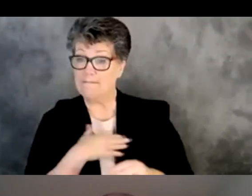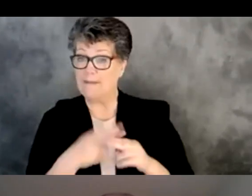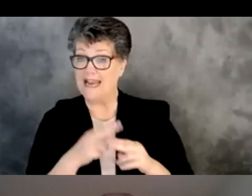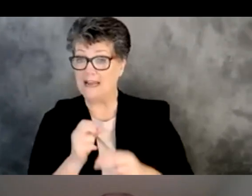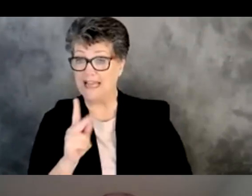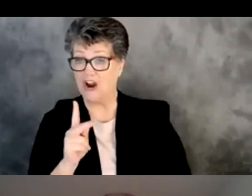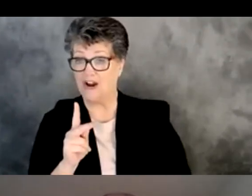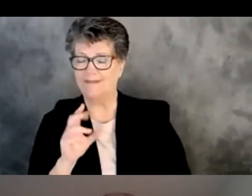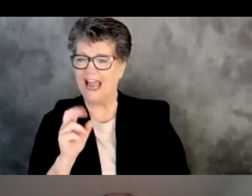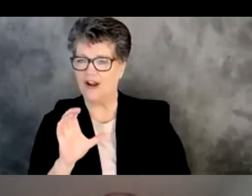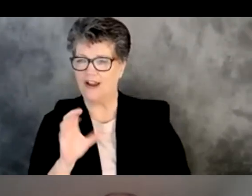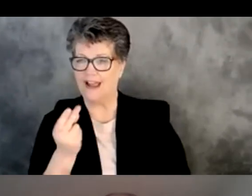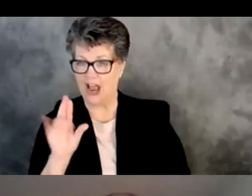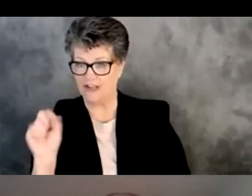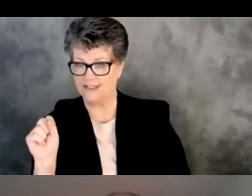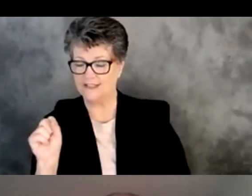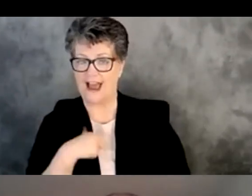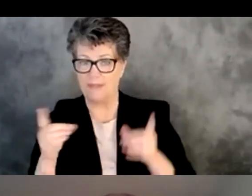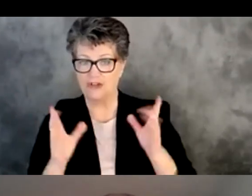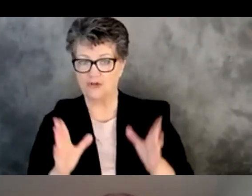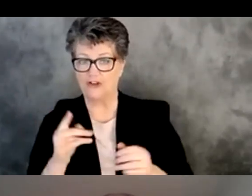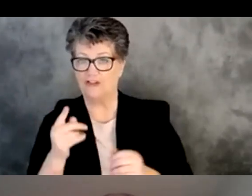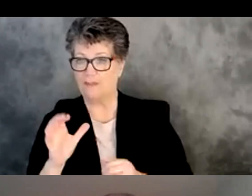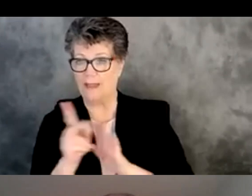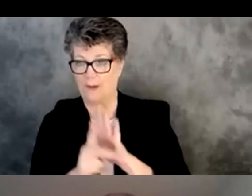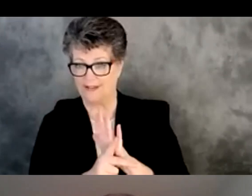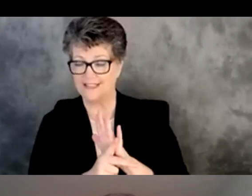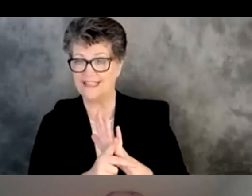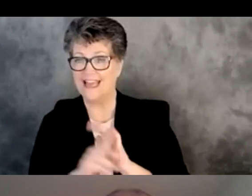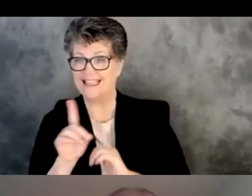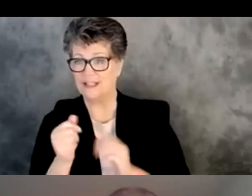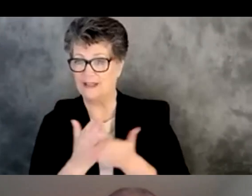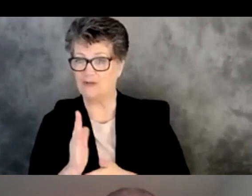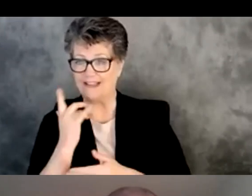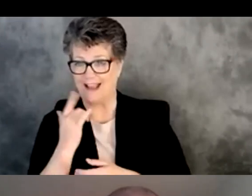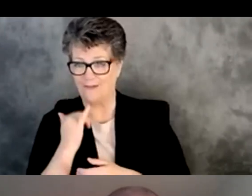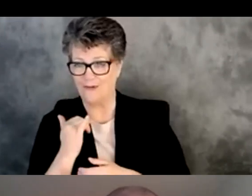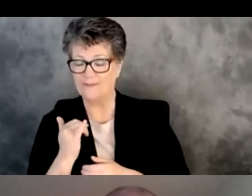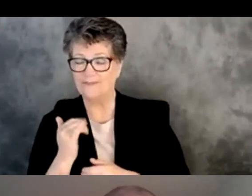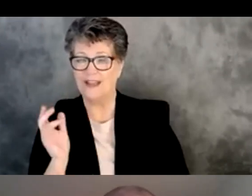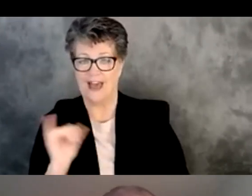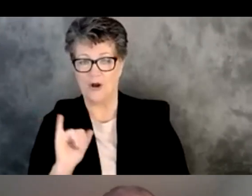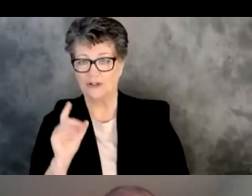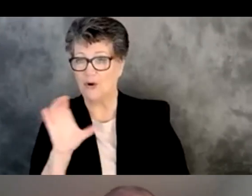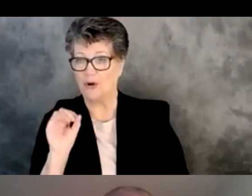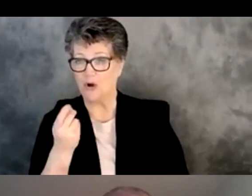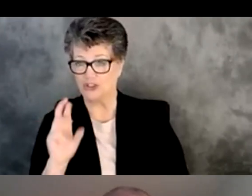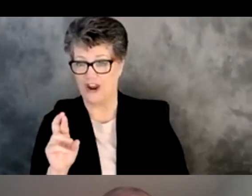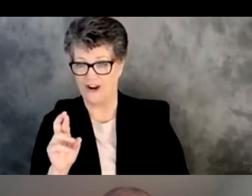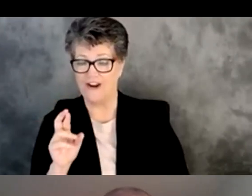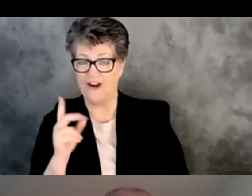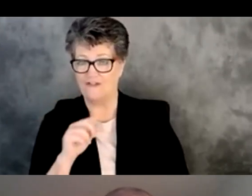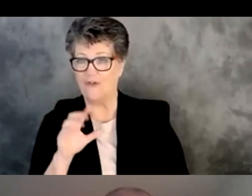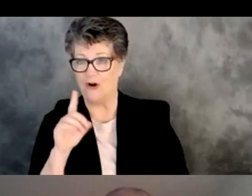Eric Harris. I'm the Director of Public Policy at Disability Rights California and also one of the co-chairs for